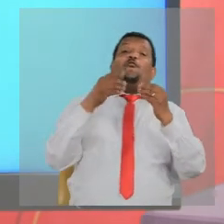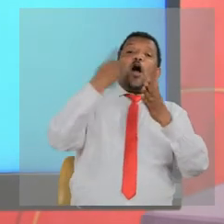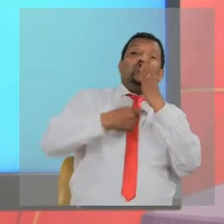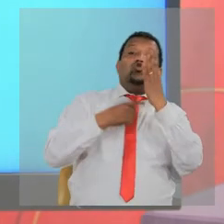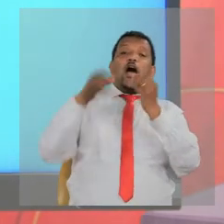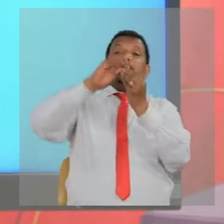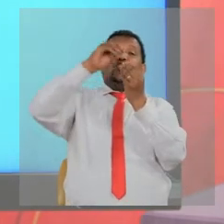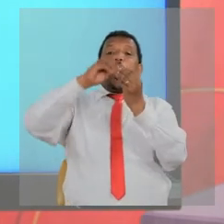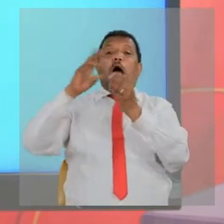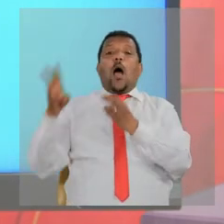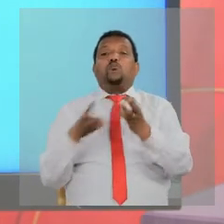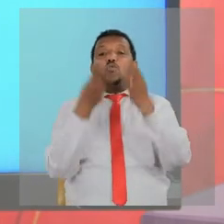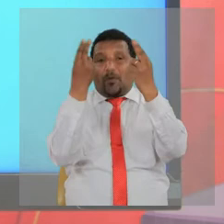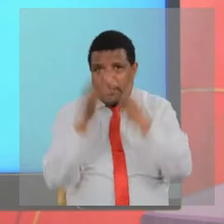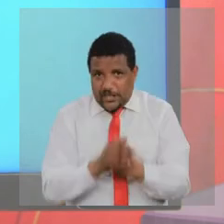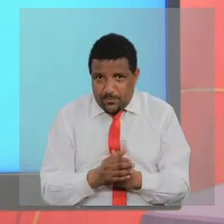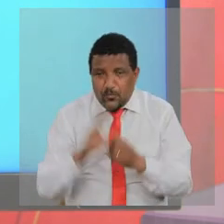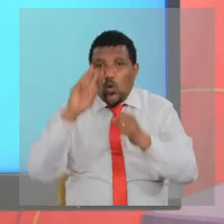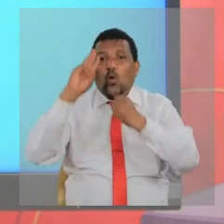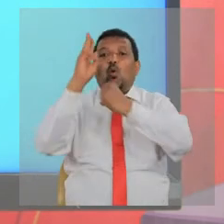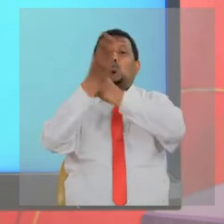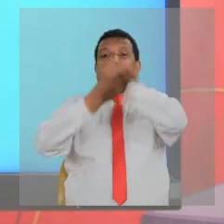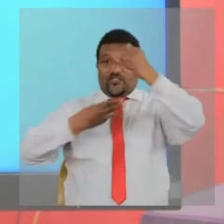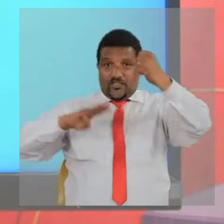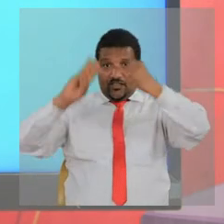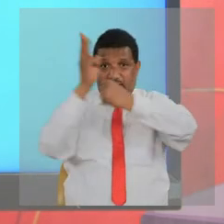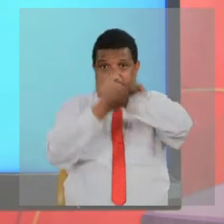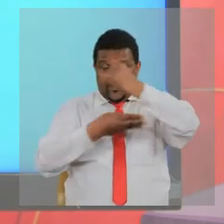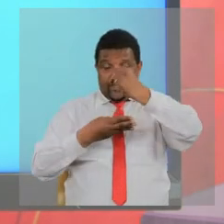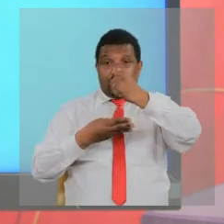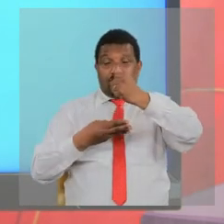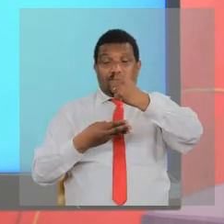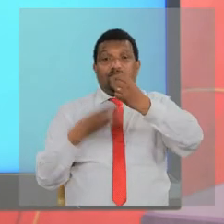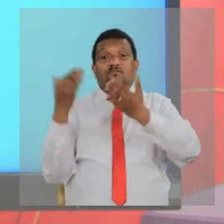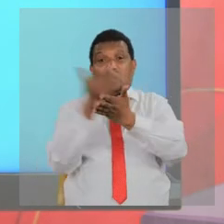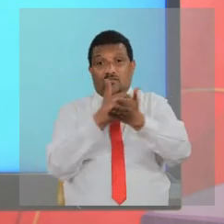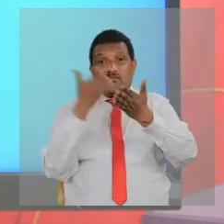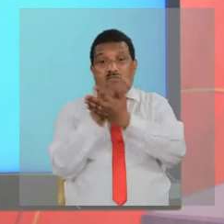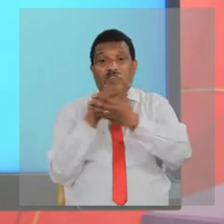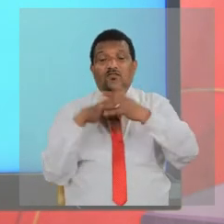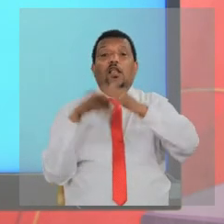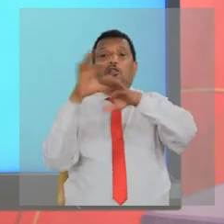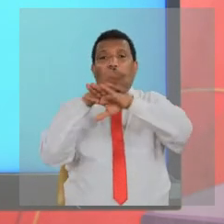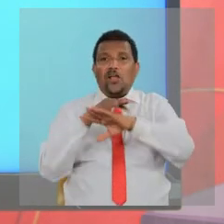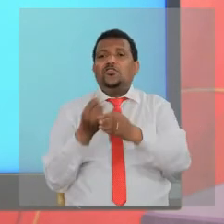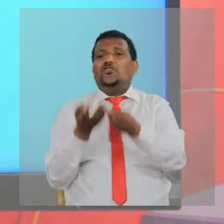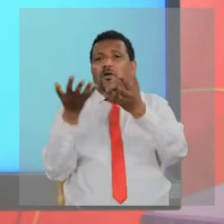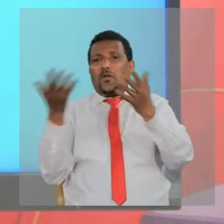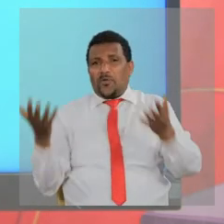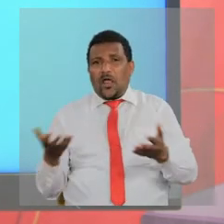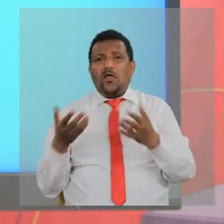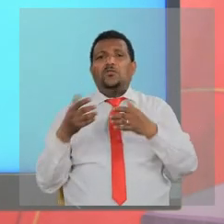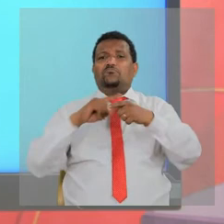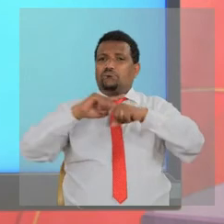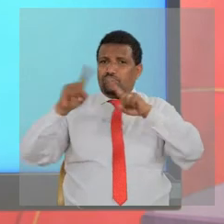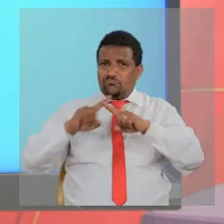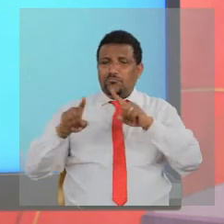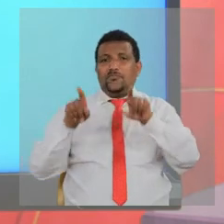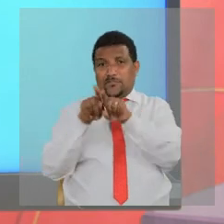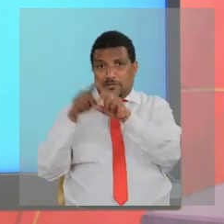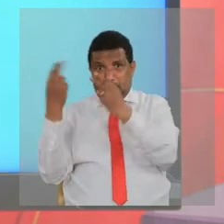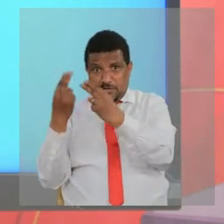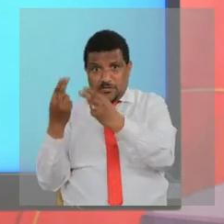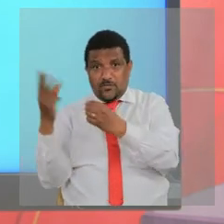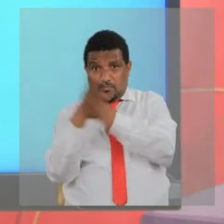example, weight is an output produced using the inputs land, fertilizer, and the